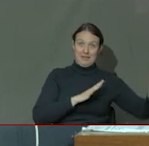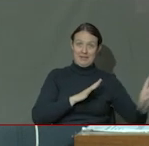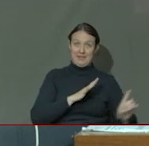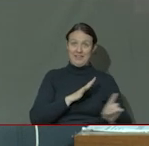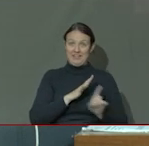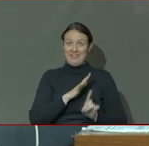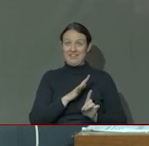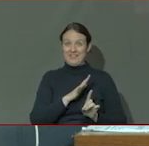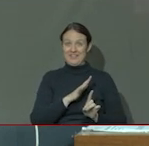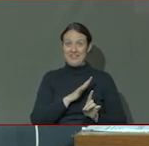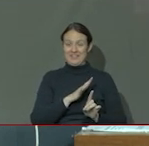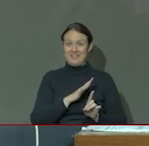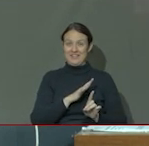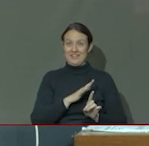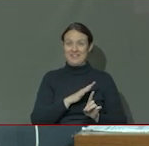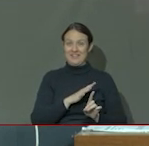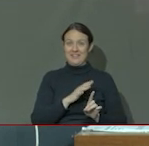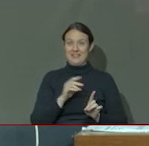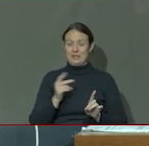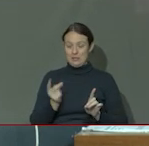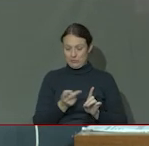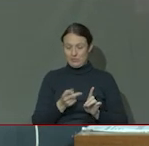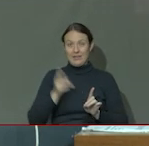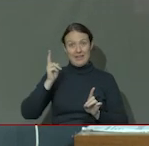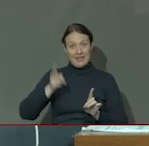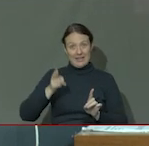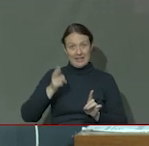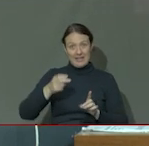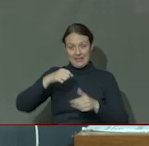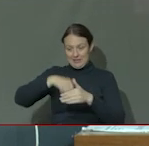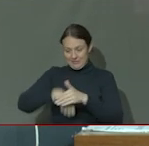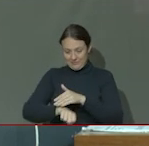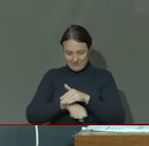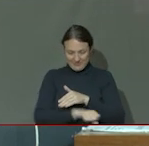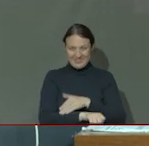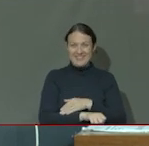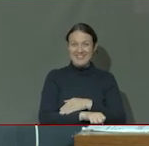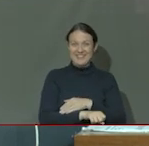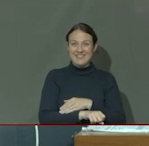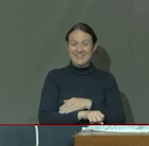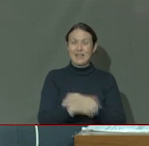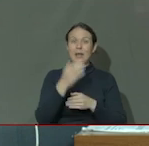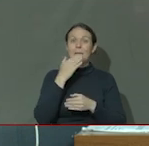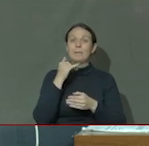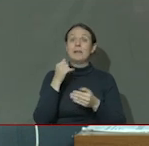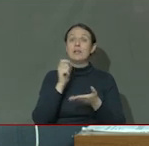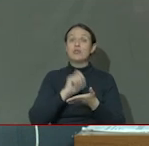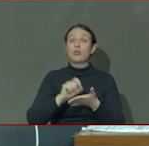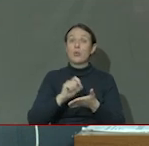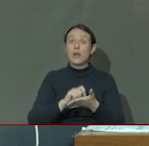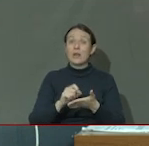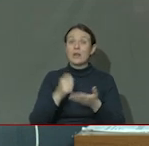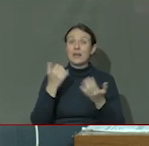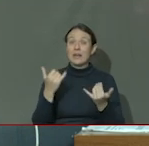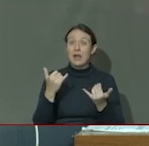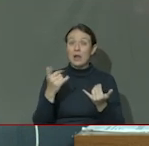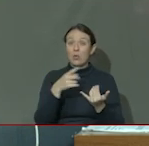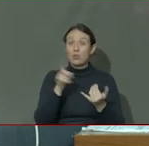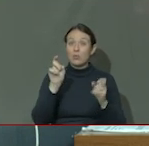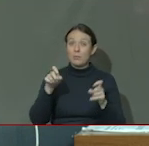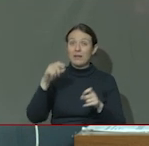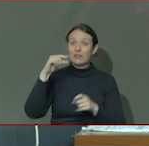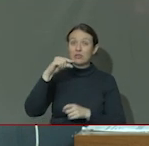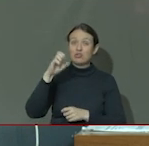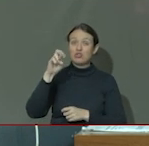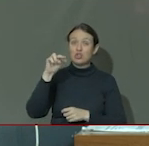another family. And then those 2 had their own children again. Please write down. They will ask you to write the genotypes